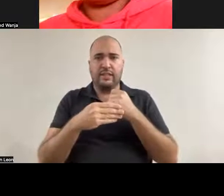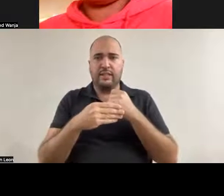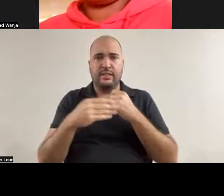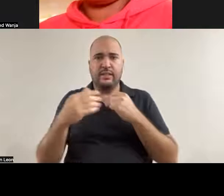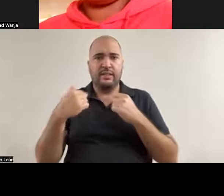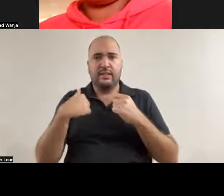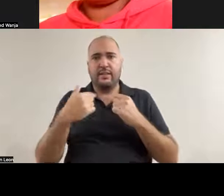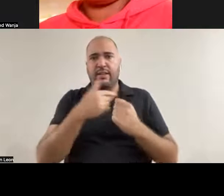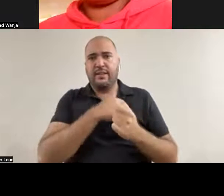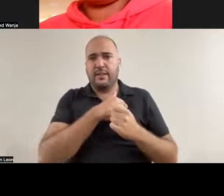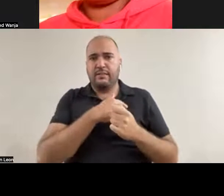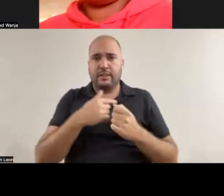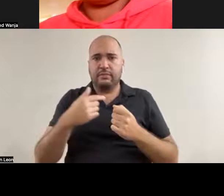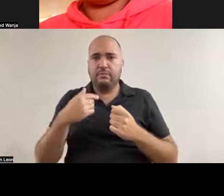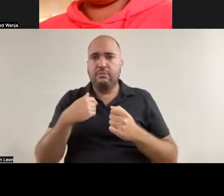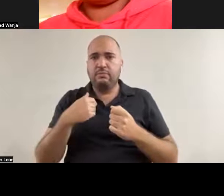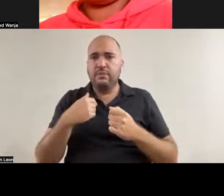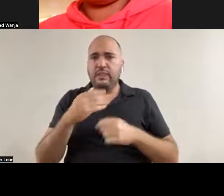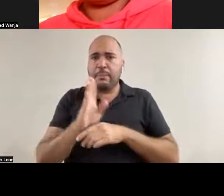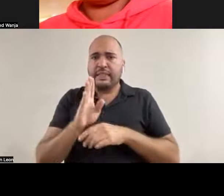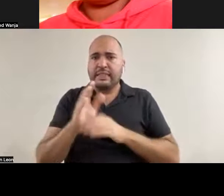movement building skills because